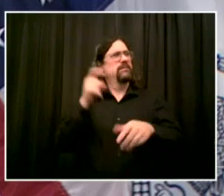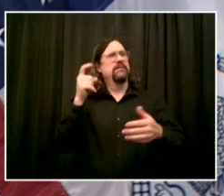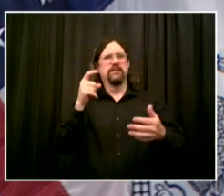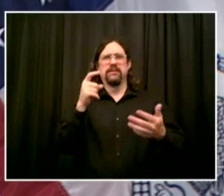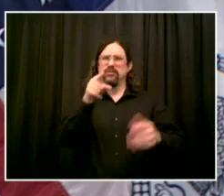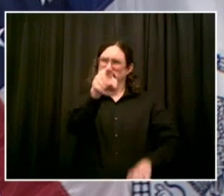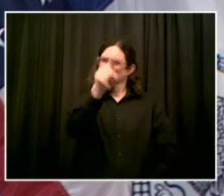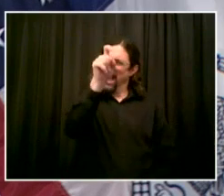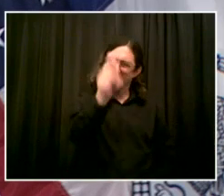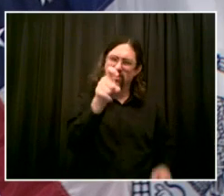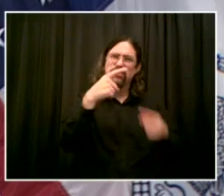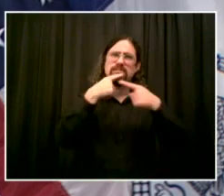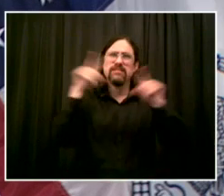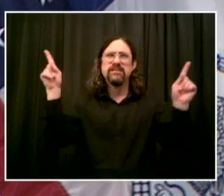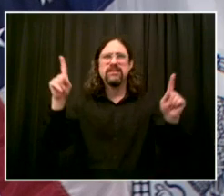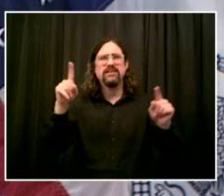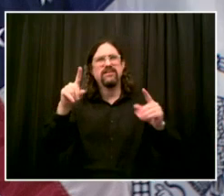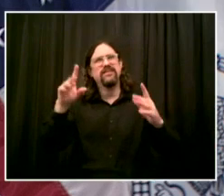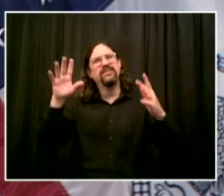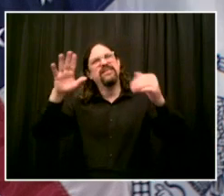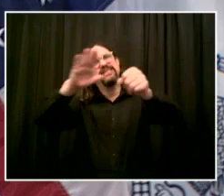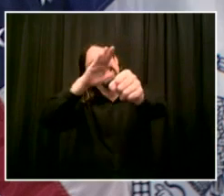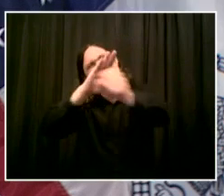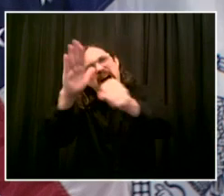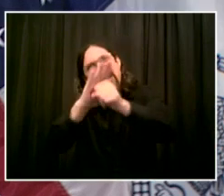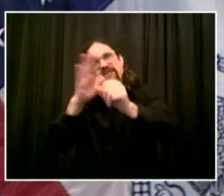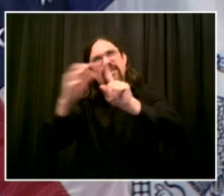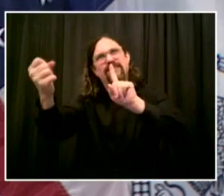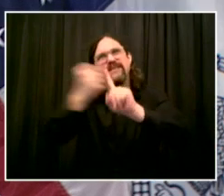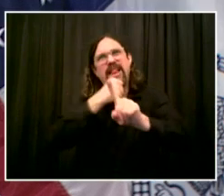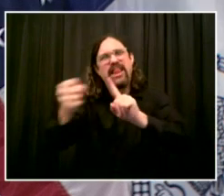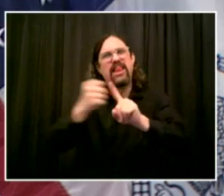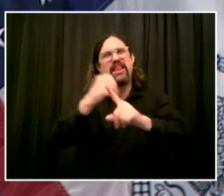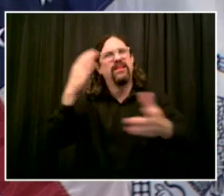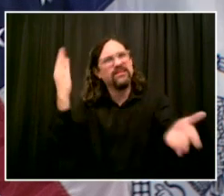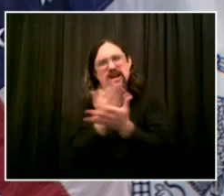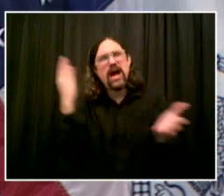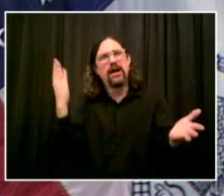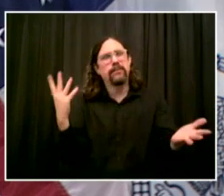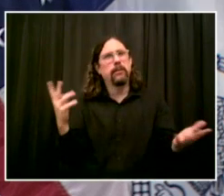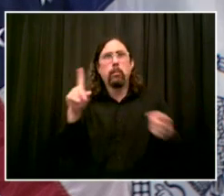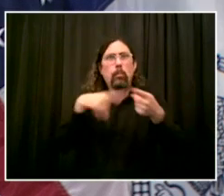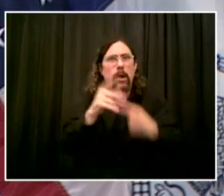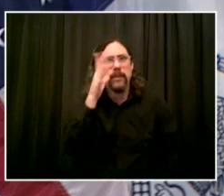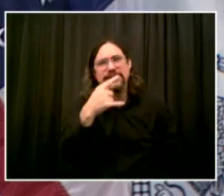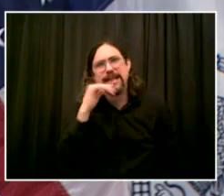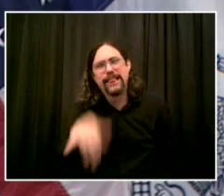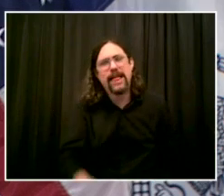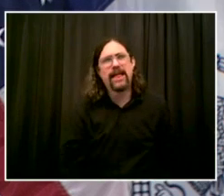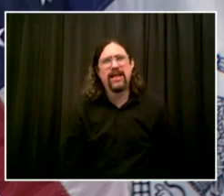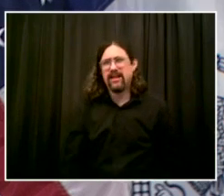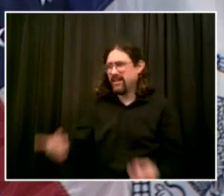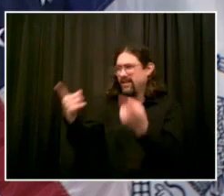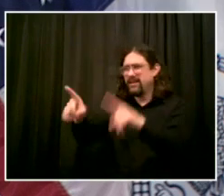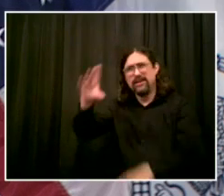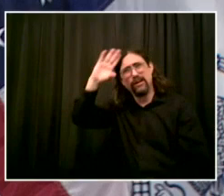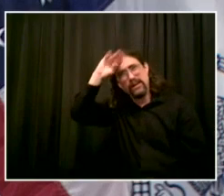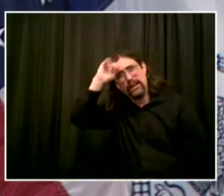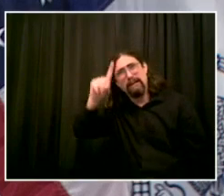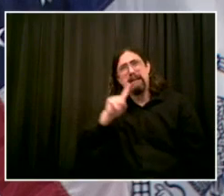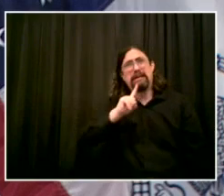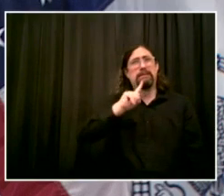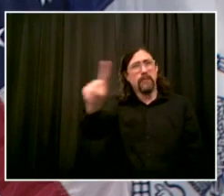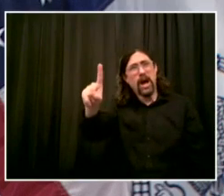We're hearing this from community leaders. We hear this from police officials. But where is